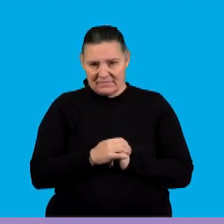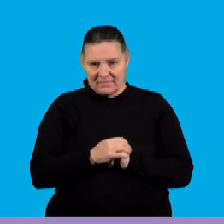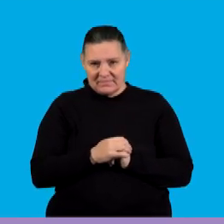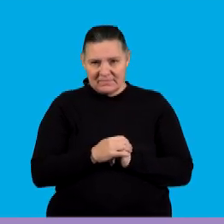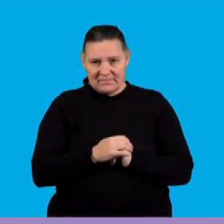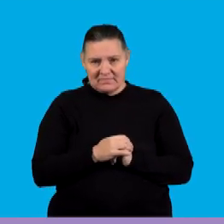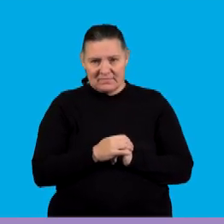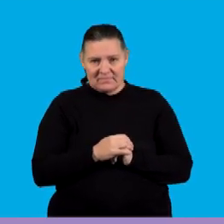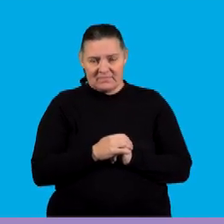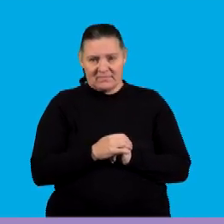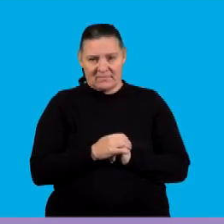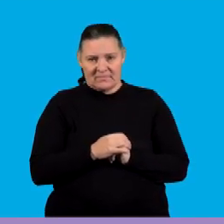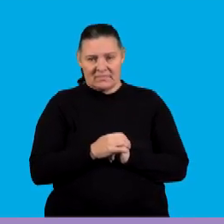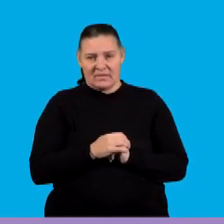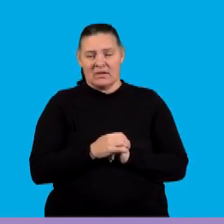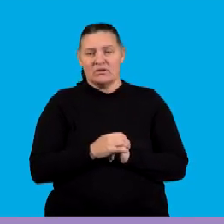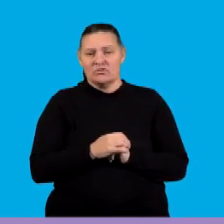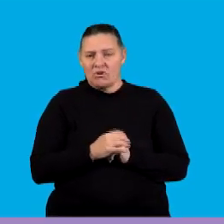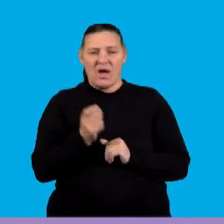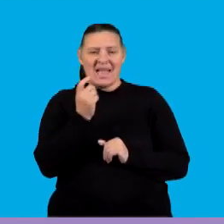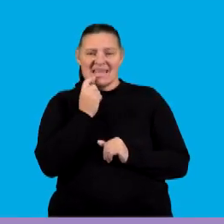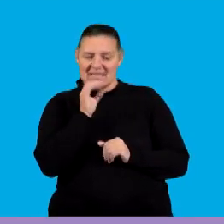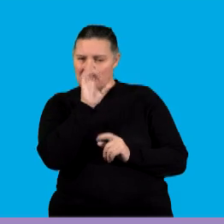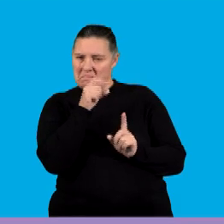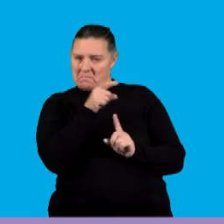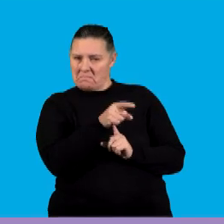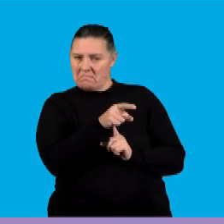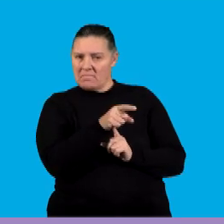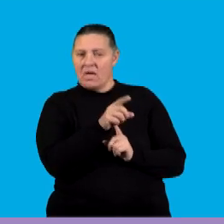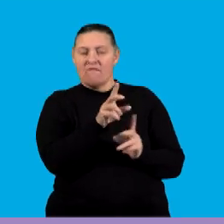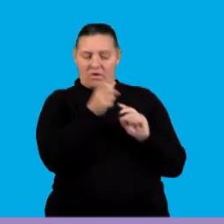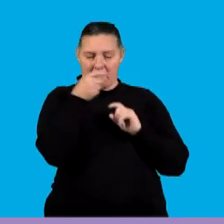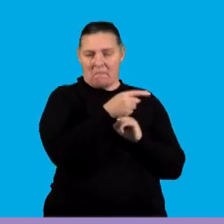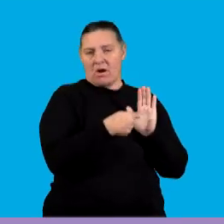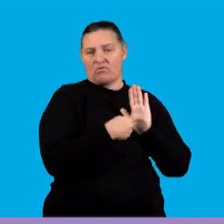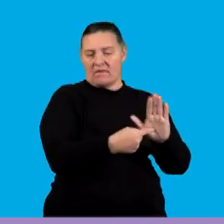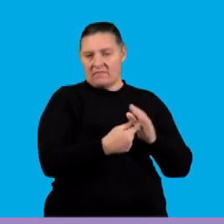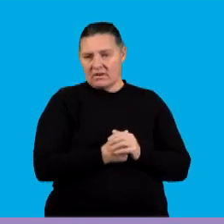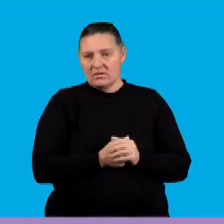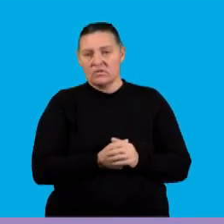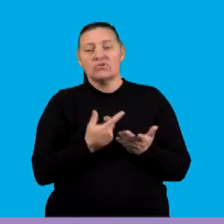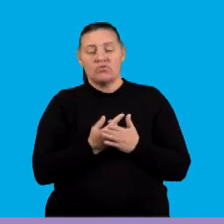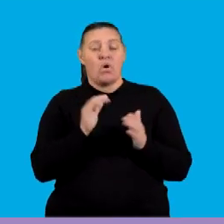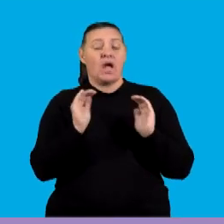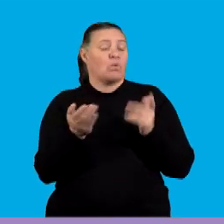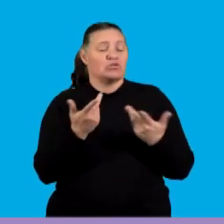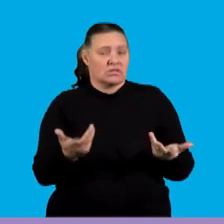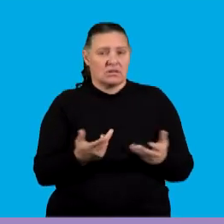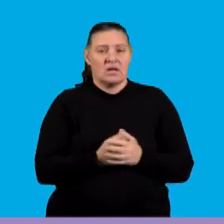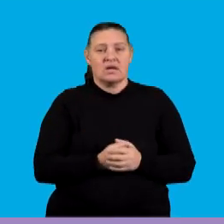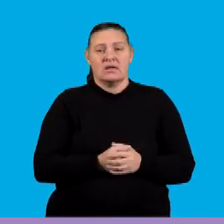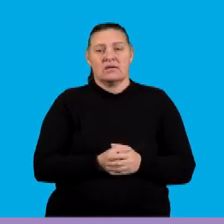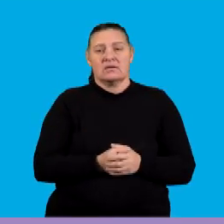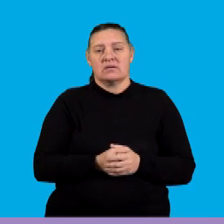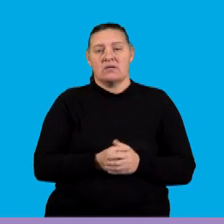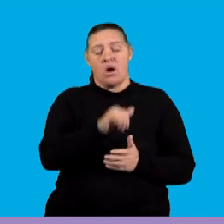y is equals to -3. So we could have easily also taken that off of our graph. So what is our equation there?